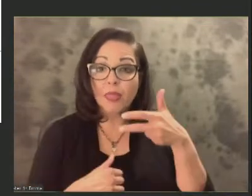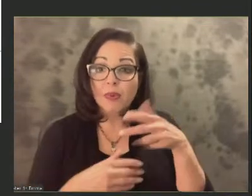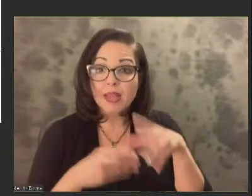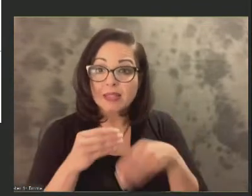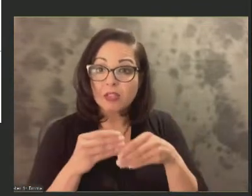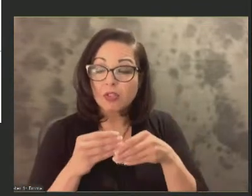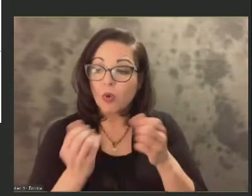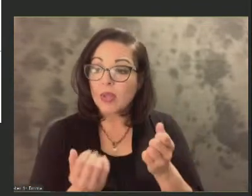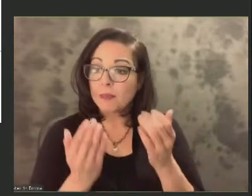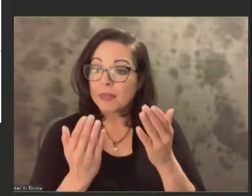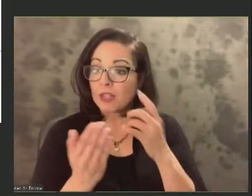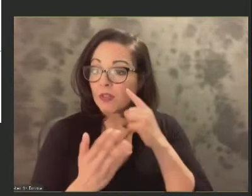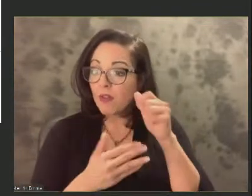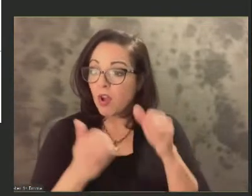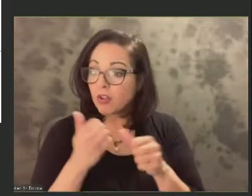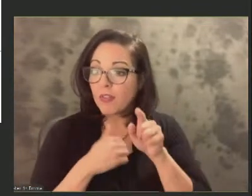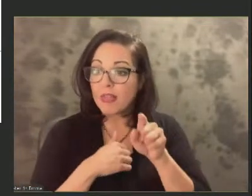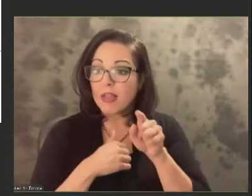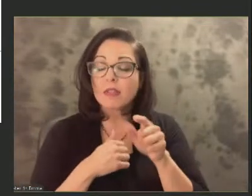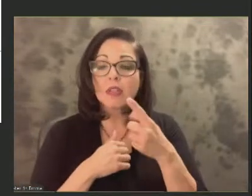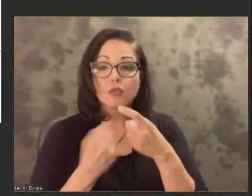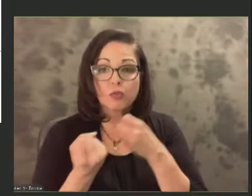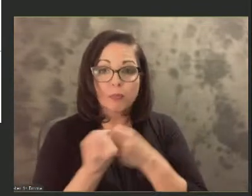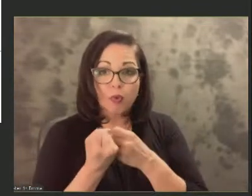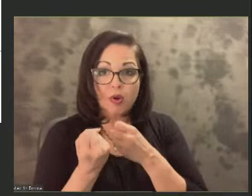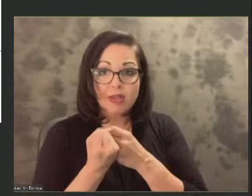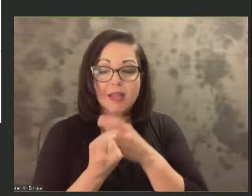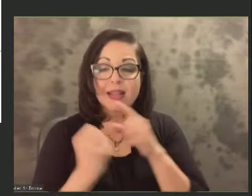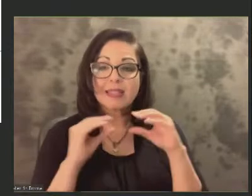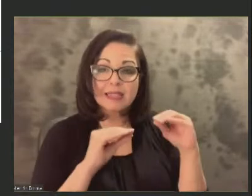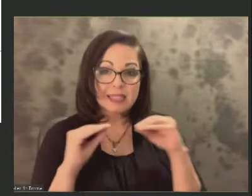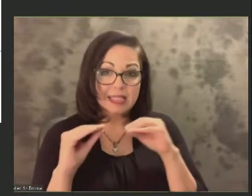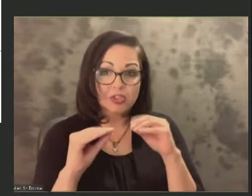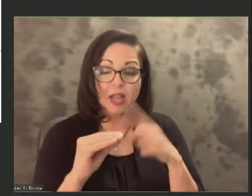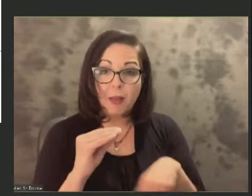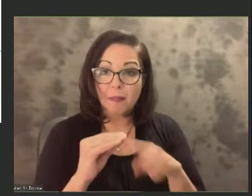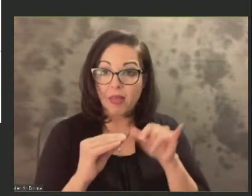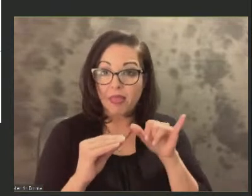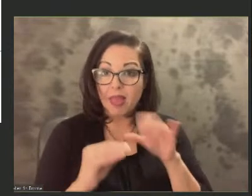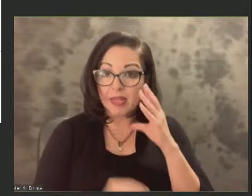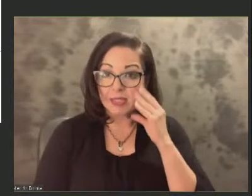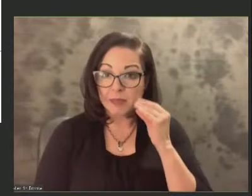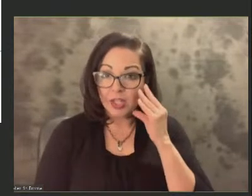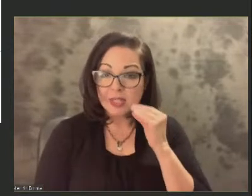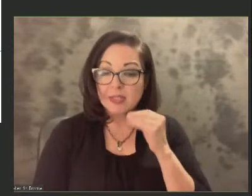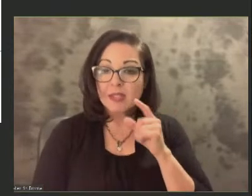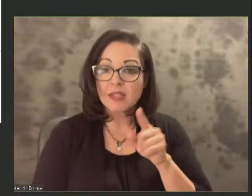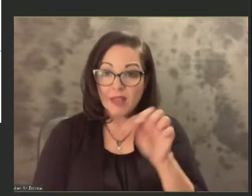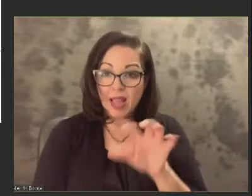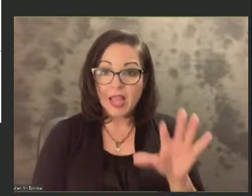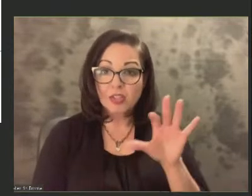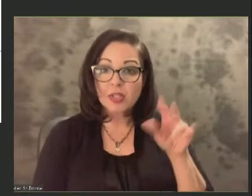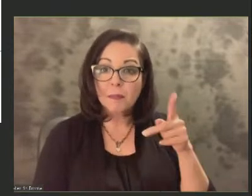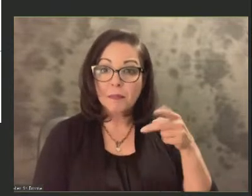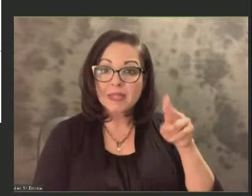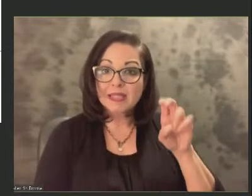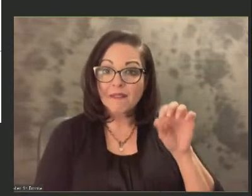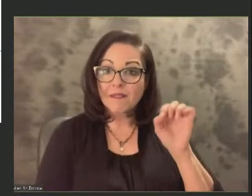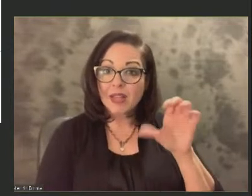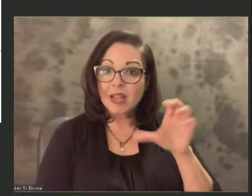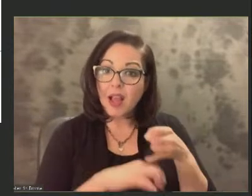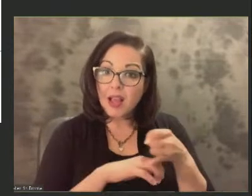recommendations under this, which are supporting teachings about the experiences of Asian Pacific Islander,